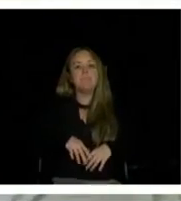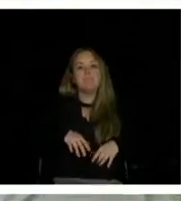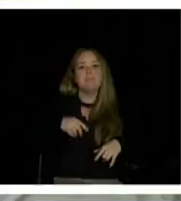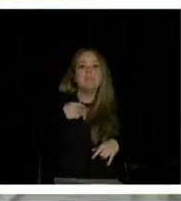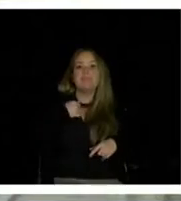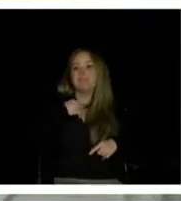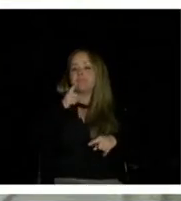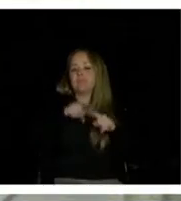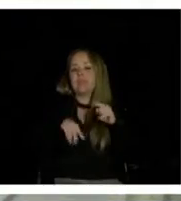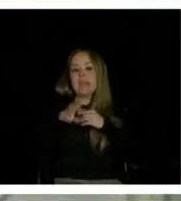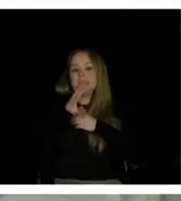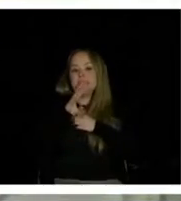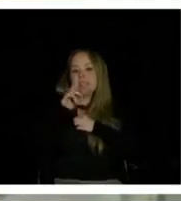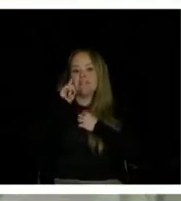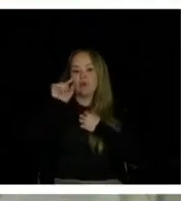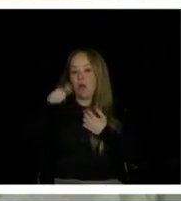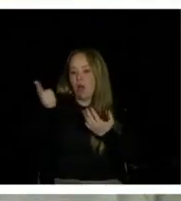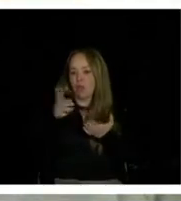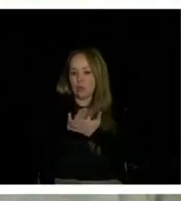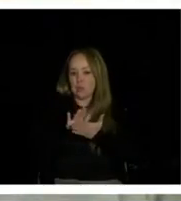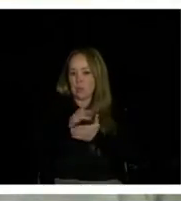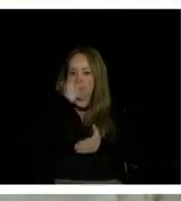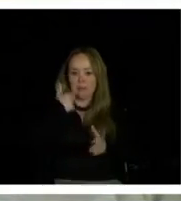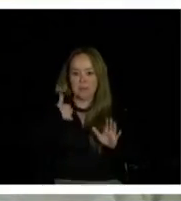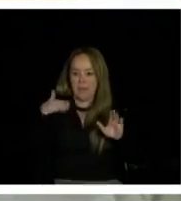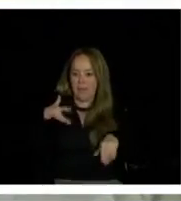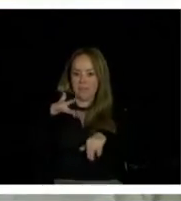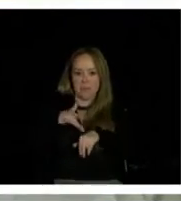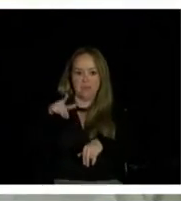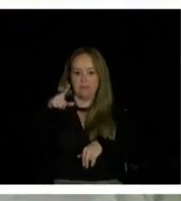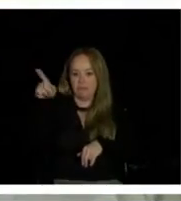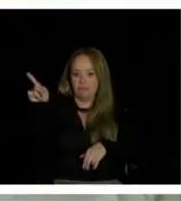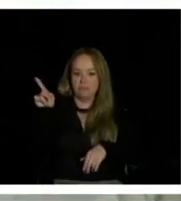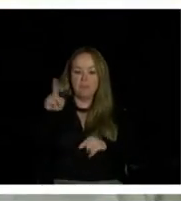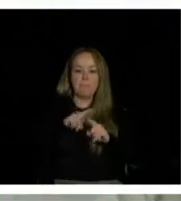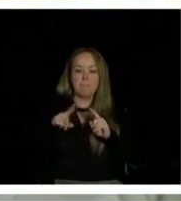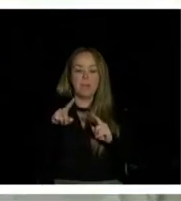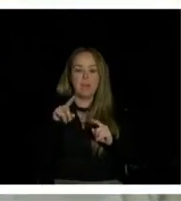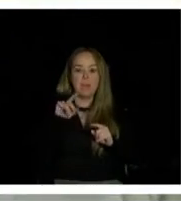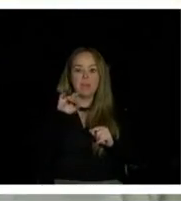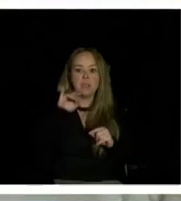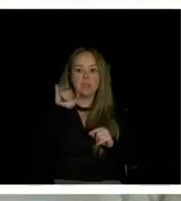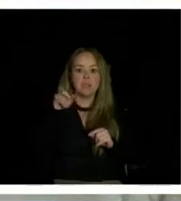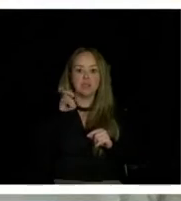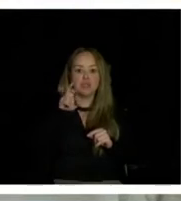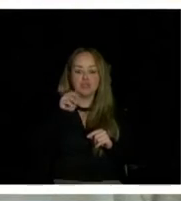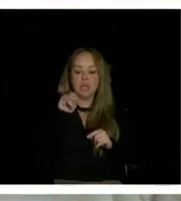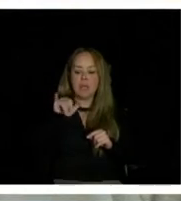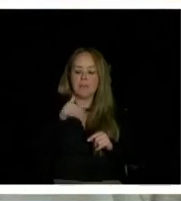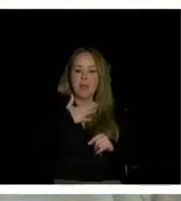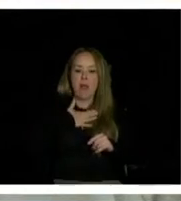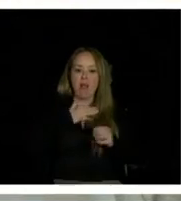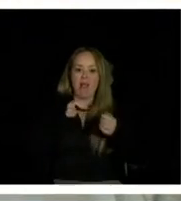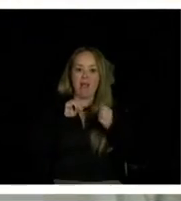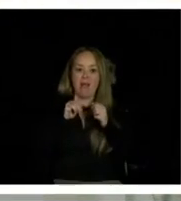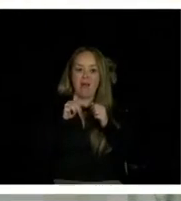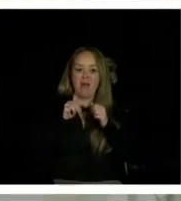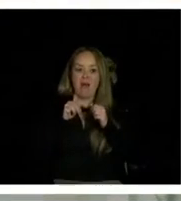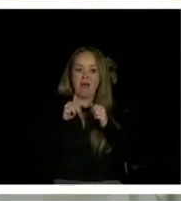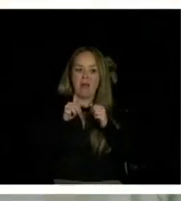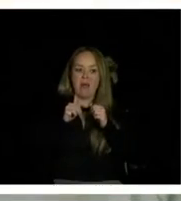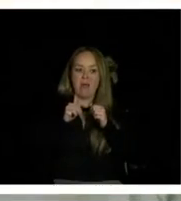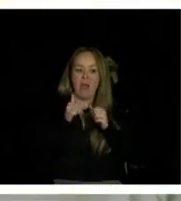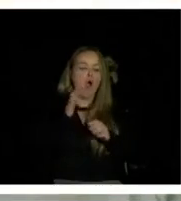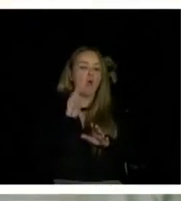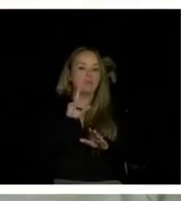I can't speak for the other schools because I haven't been there, but generally, our athletic improvements are not